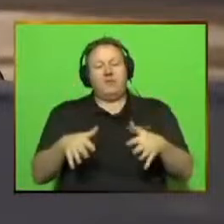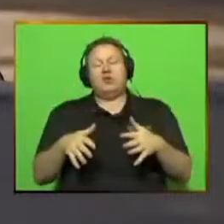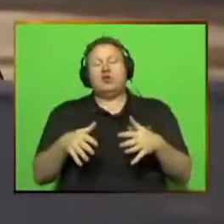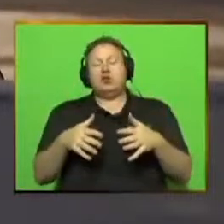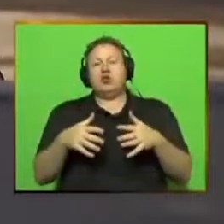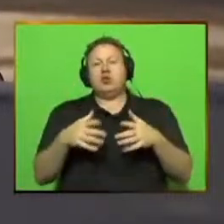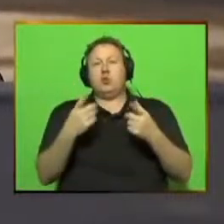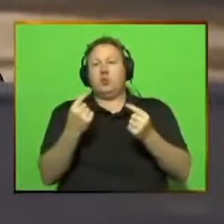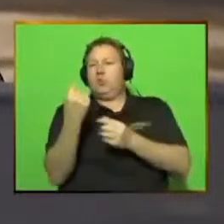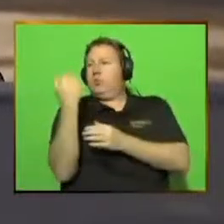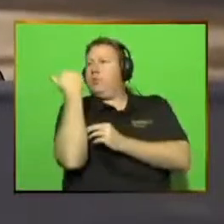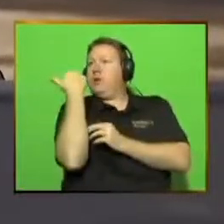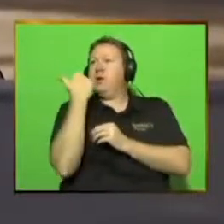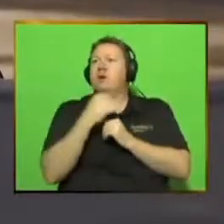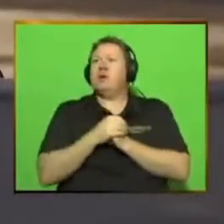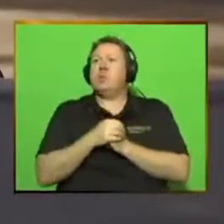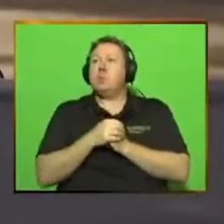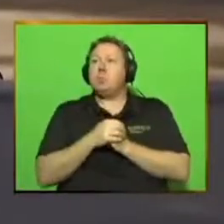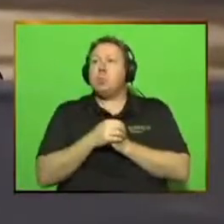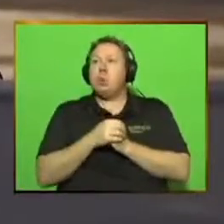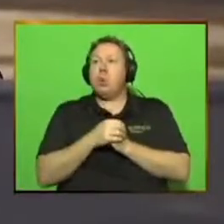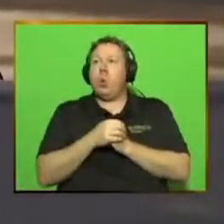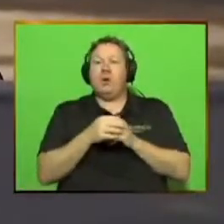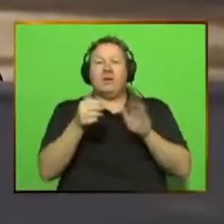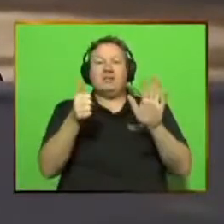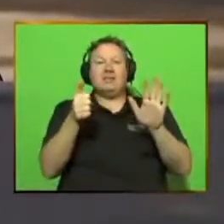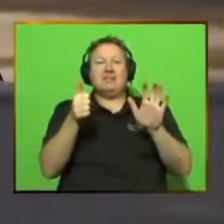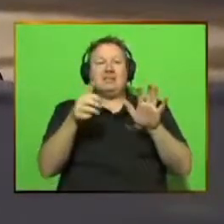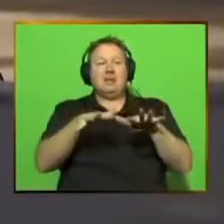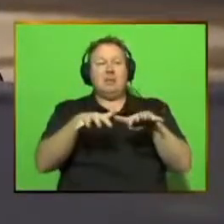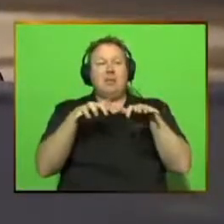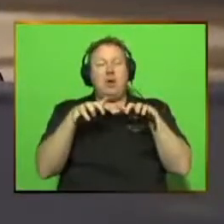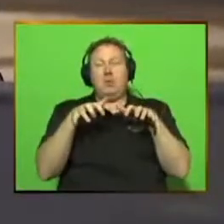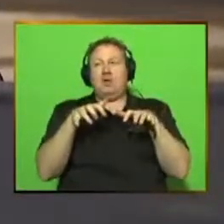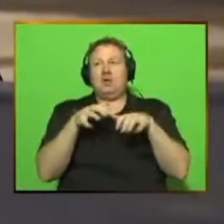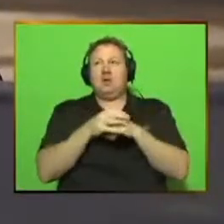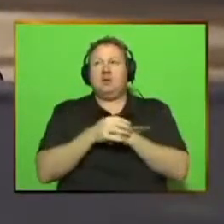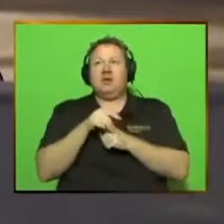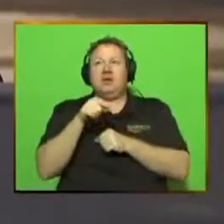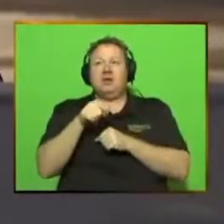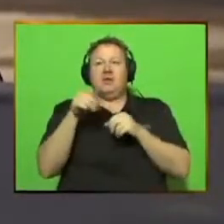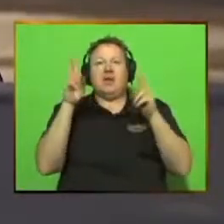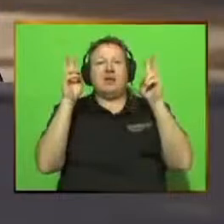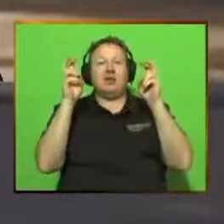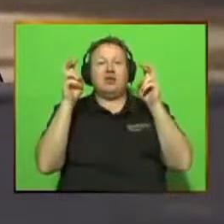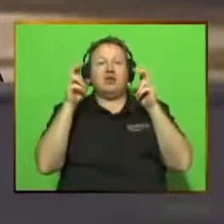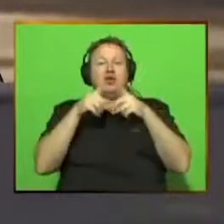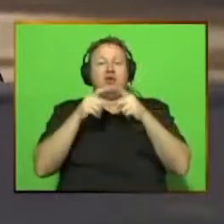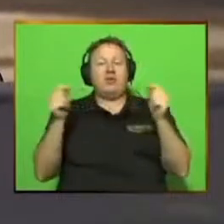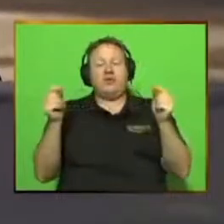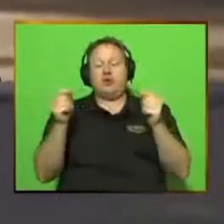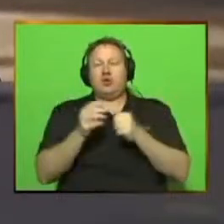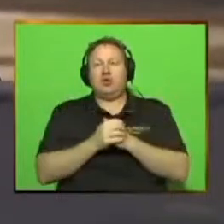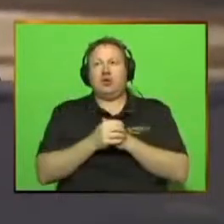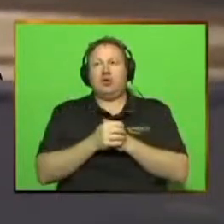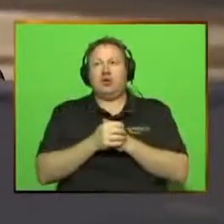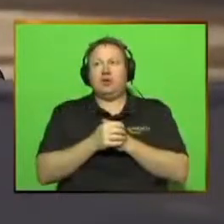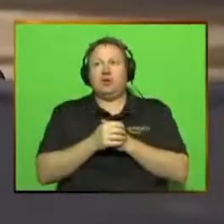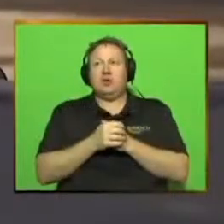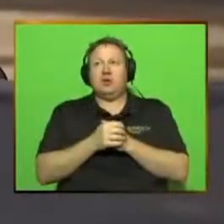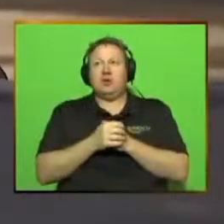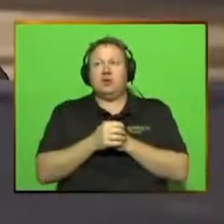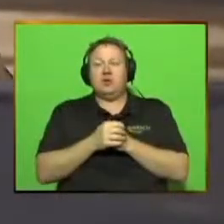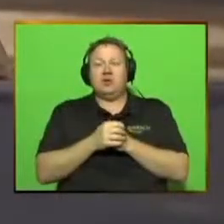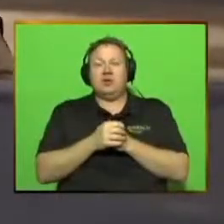undertaken by the 6th administration, and that matter was concluded as such. And